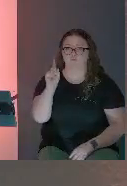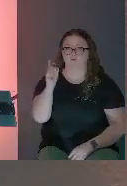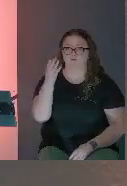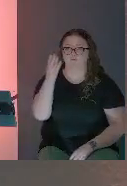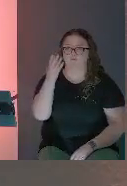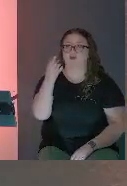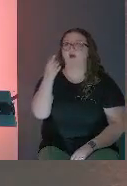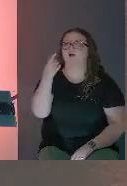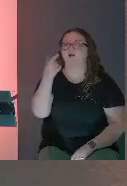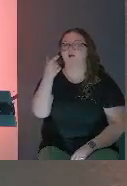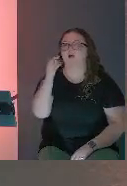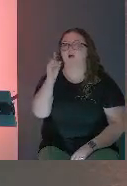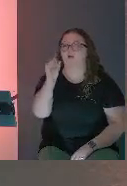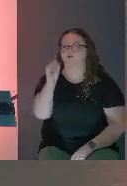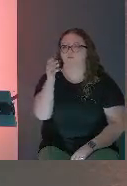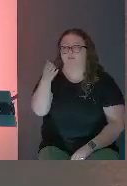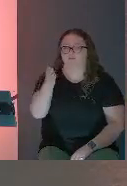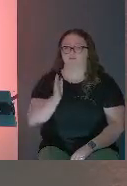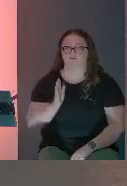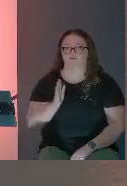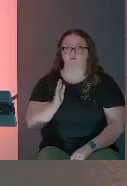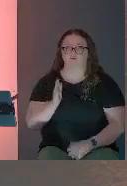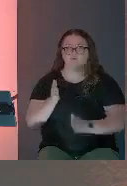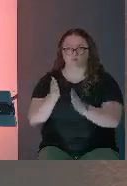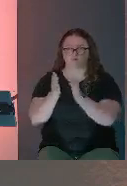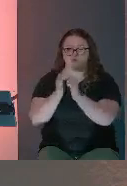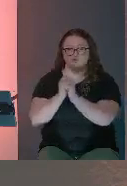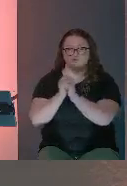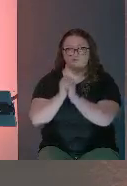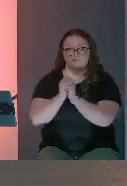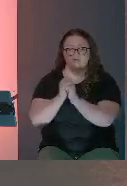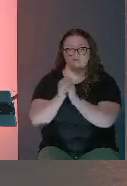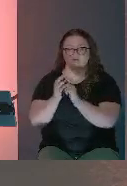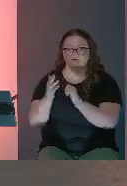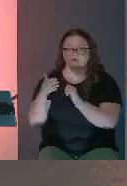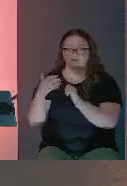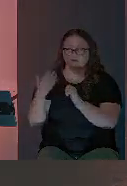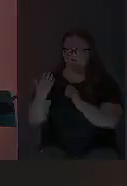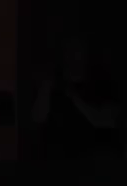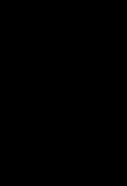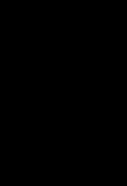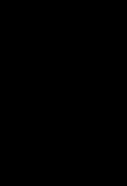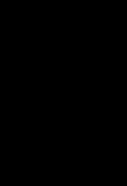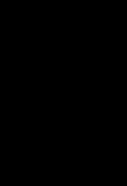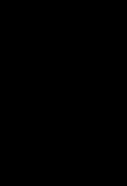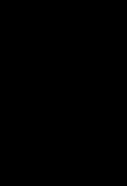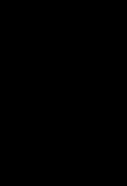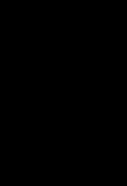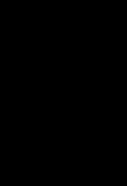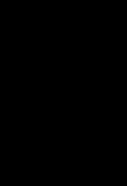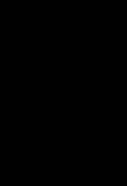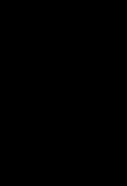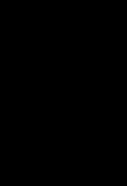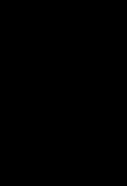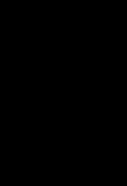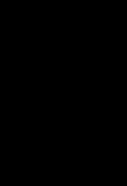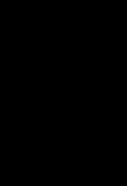present, where they were worshiping the god of Baal and